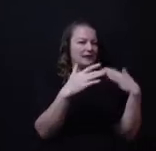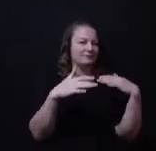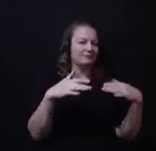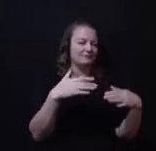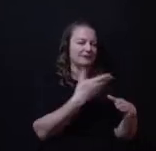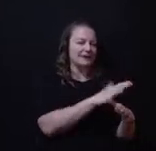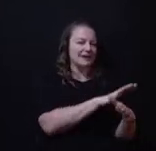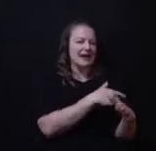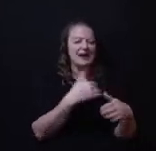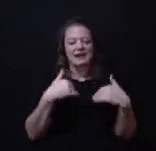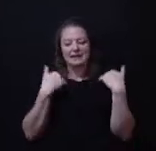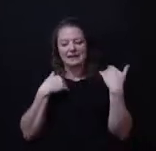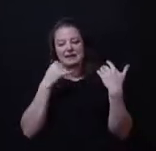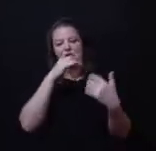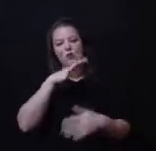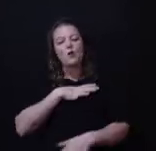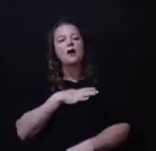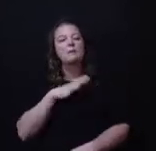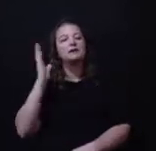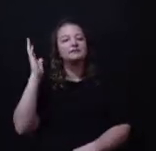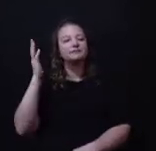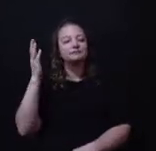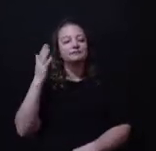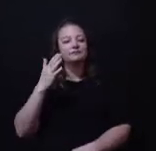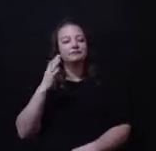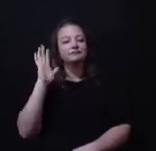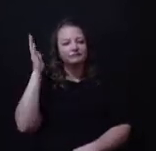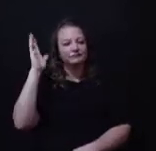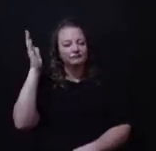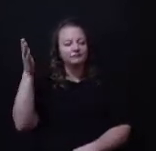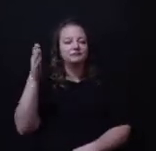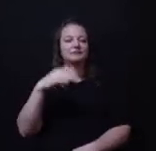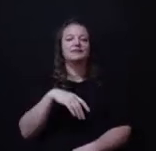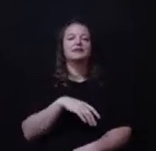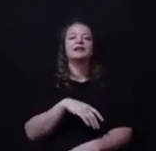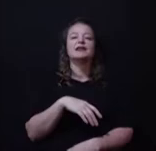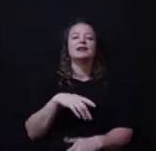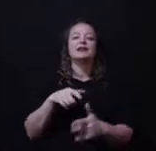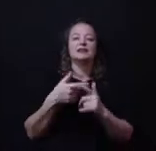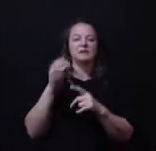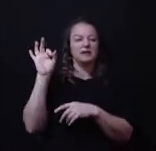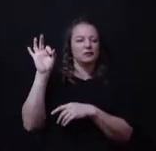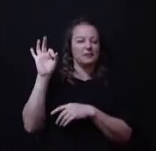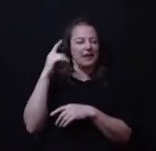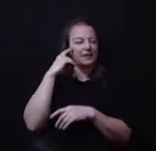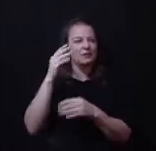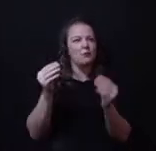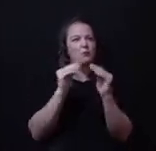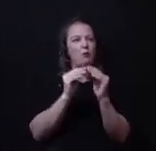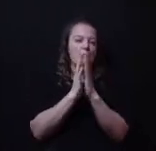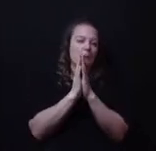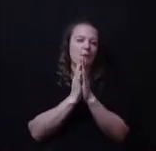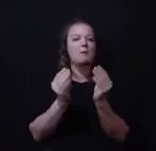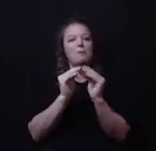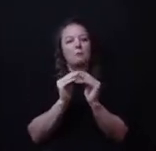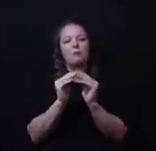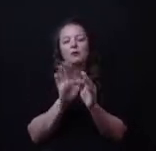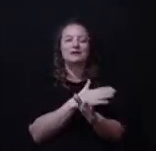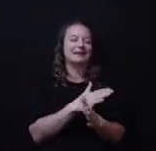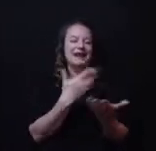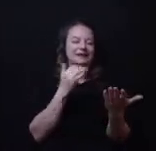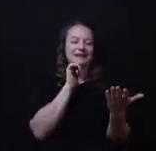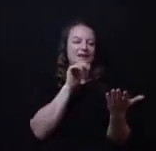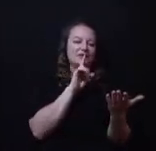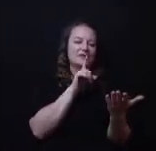The young lady gave her testimony. Jim Simbla preached a sermon. I think there's probably some more praying, some more singing. I don't really remember.